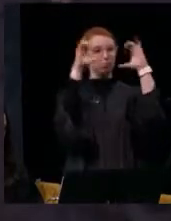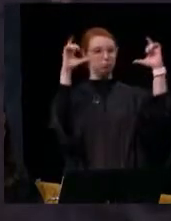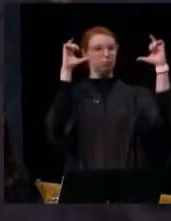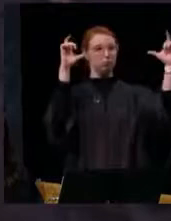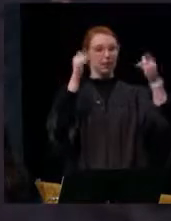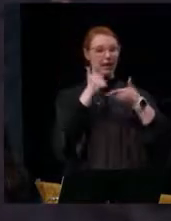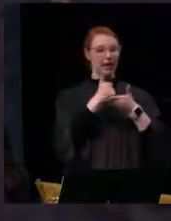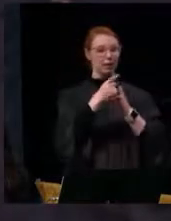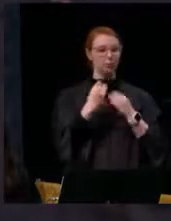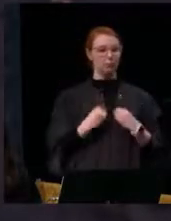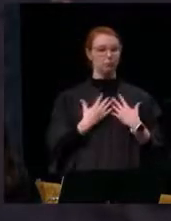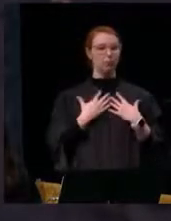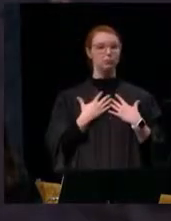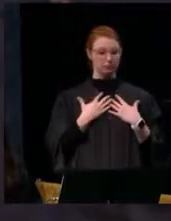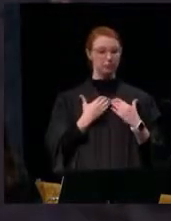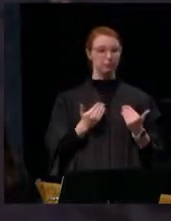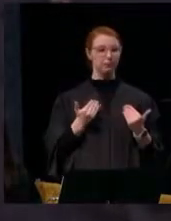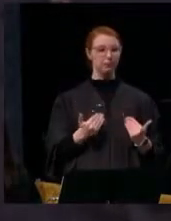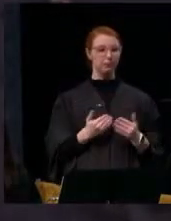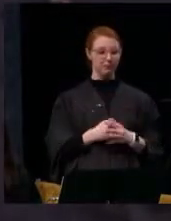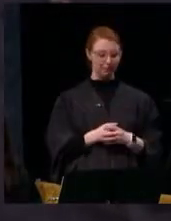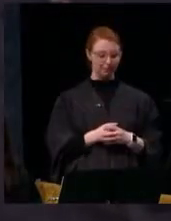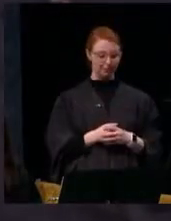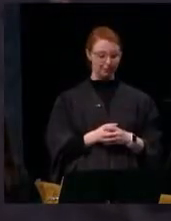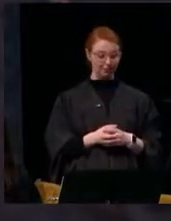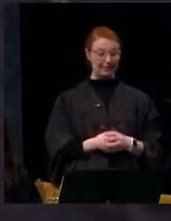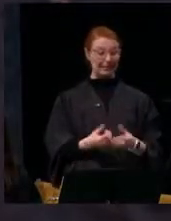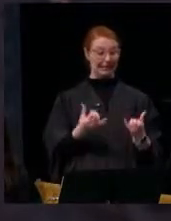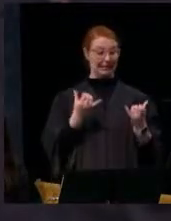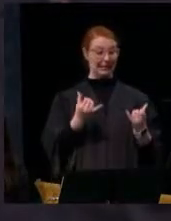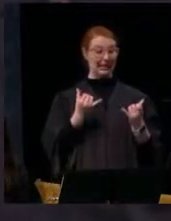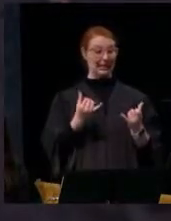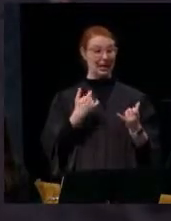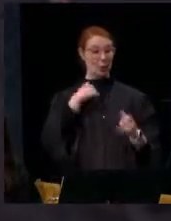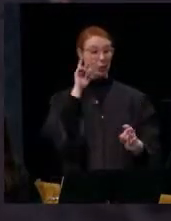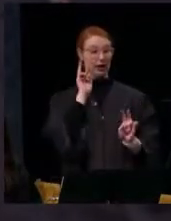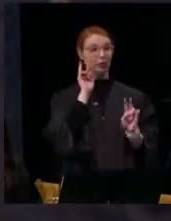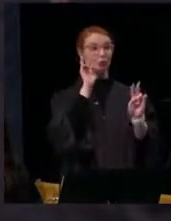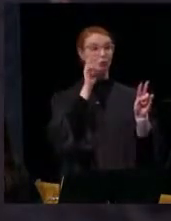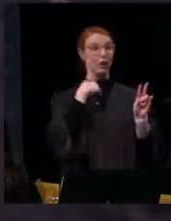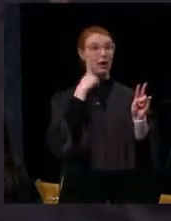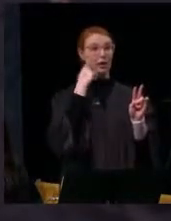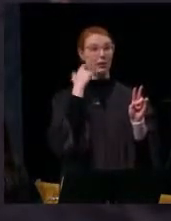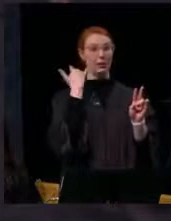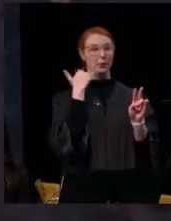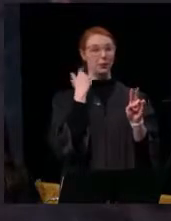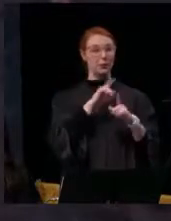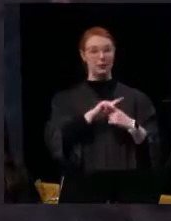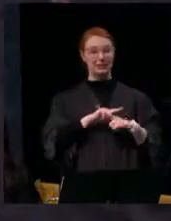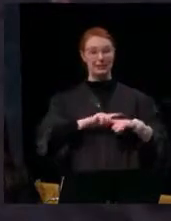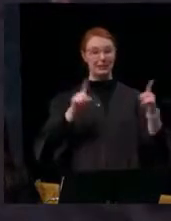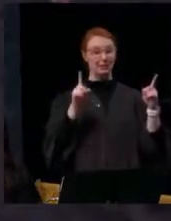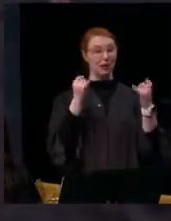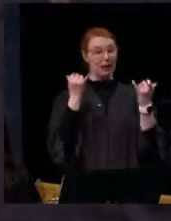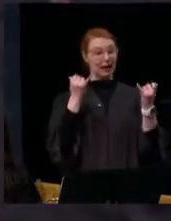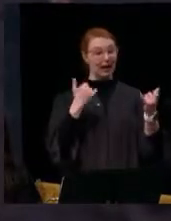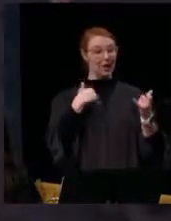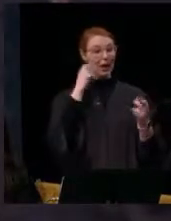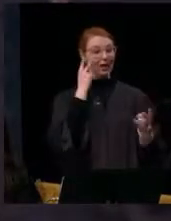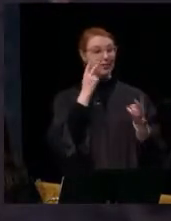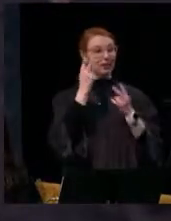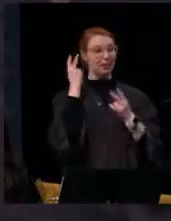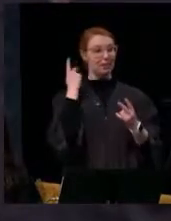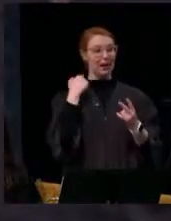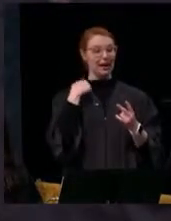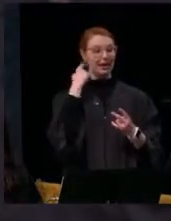actions. The mural sure looks different now than it did walking in as a freshman. It is filled with memories of friends, sporting